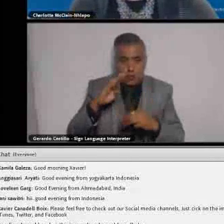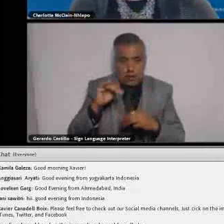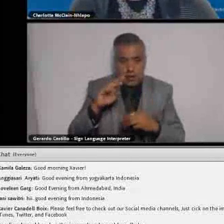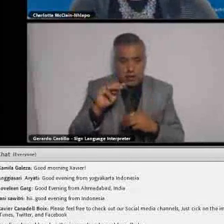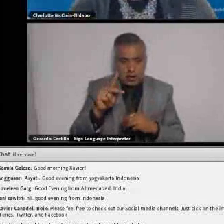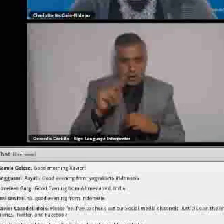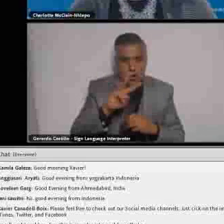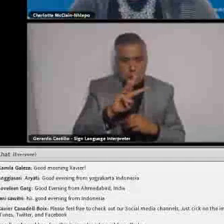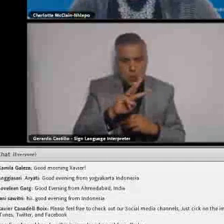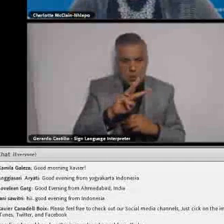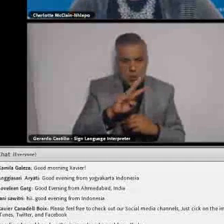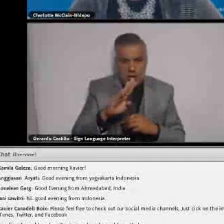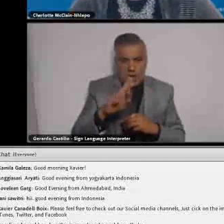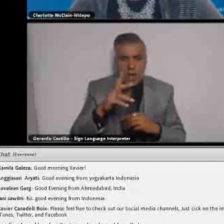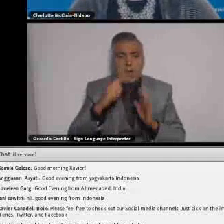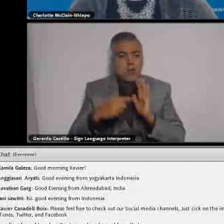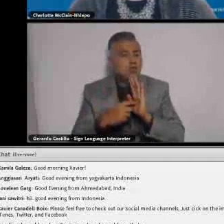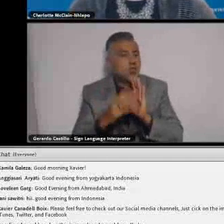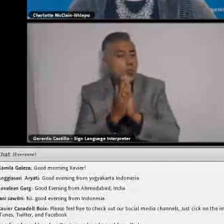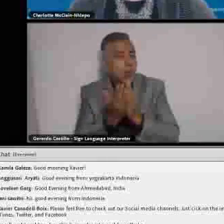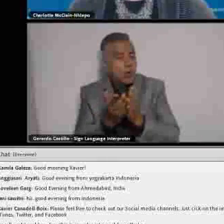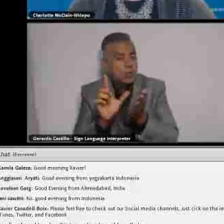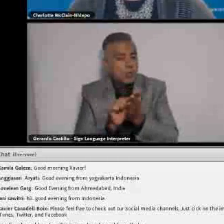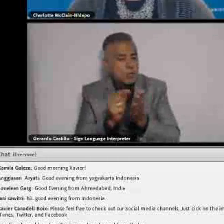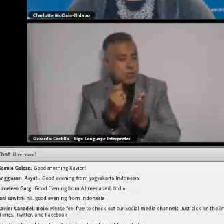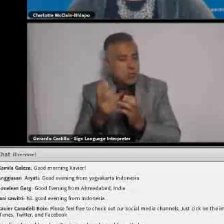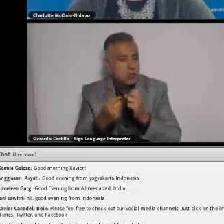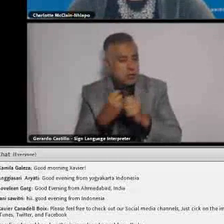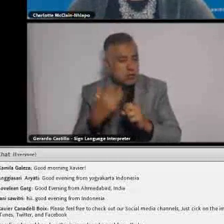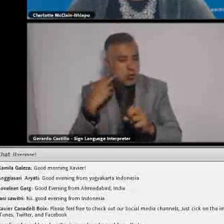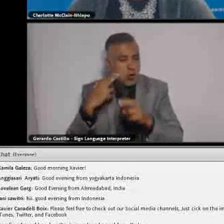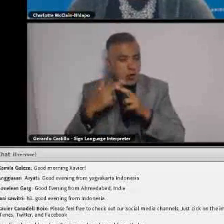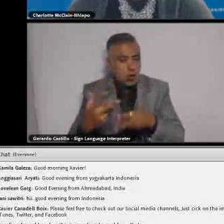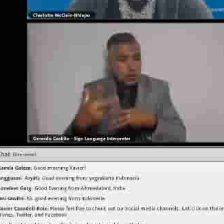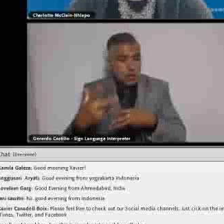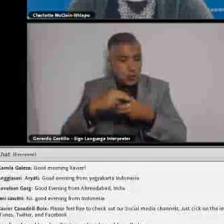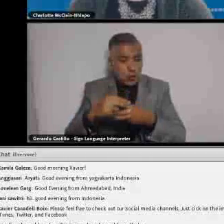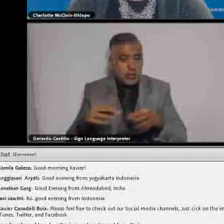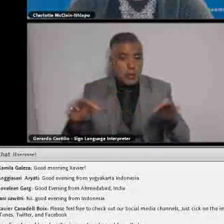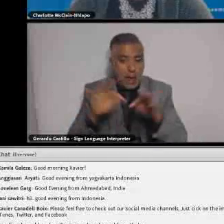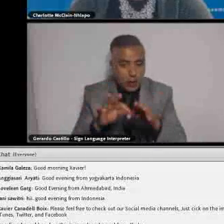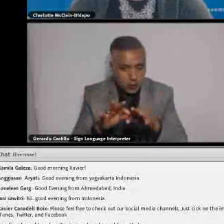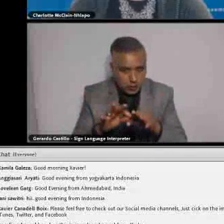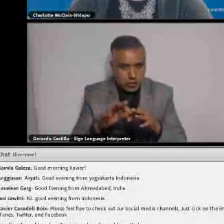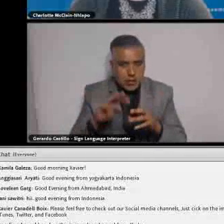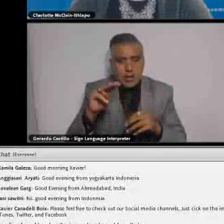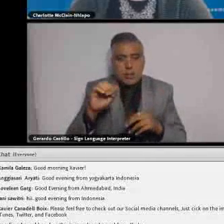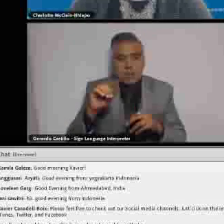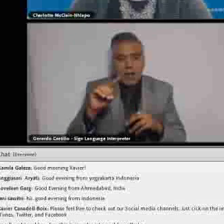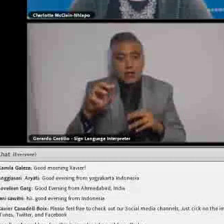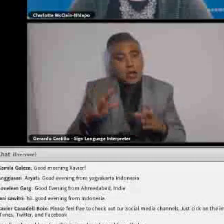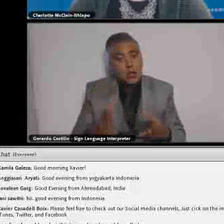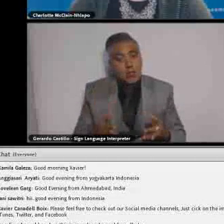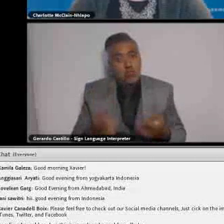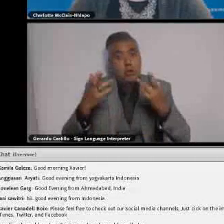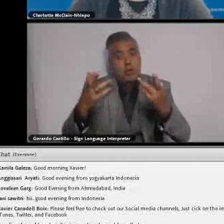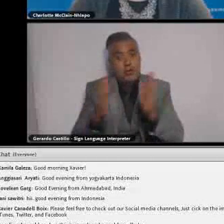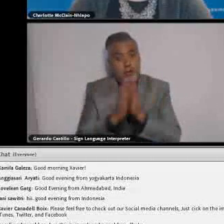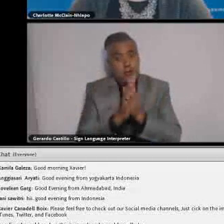book that they published a couple of years ago called Inclusion Matters. I highly recommend it. It's